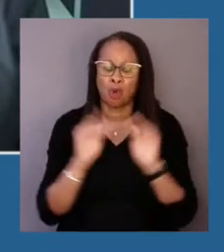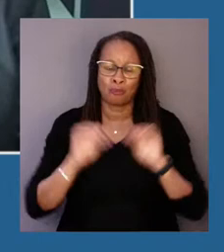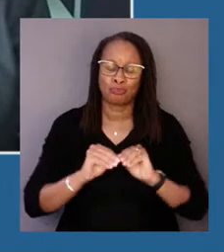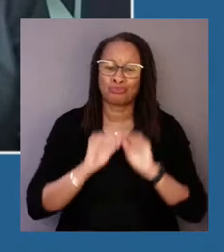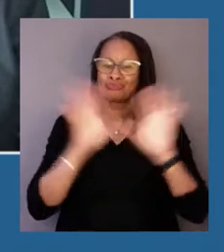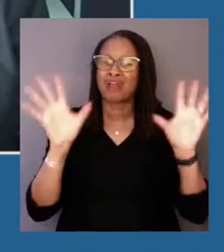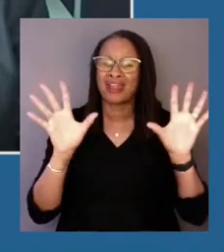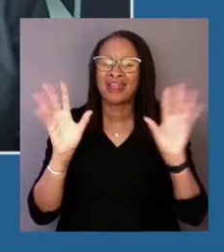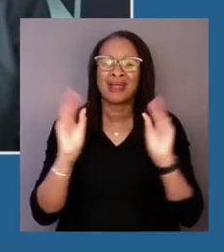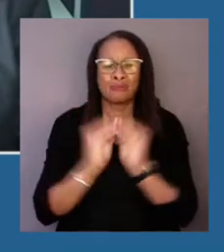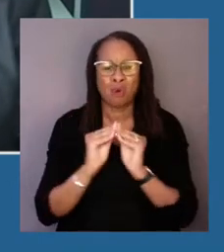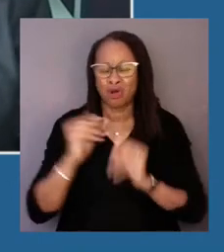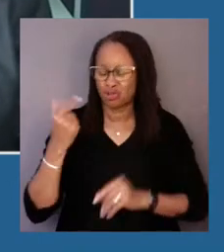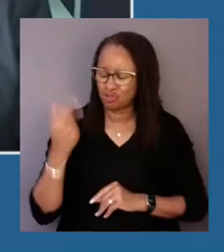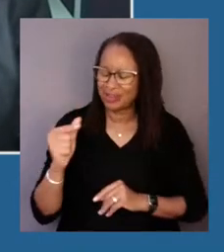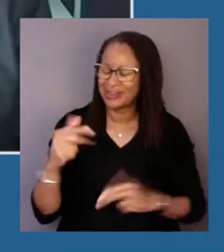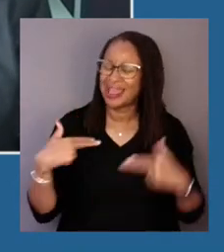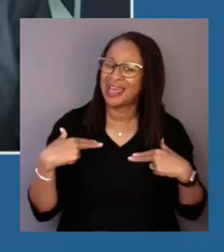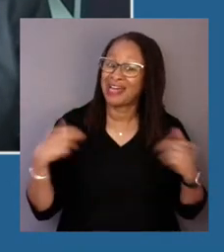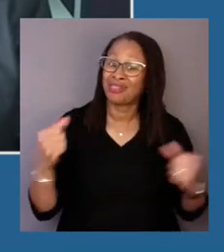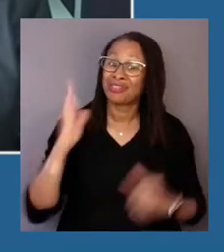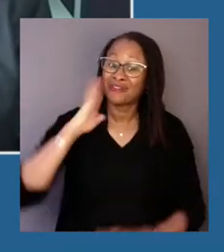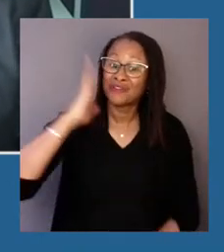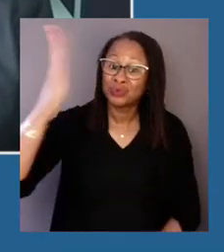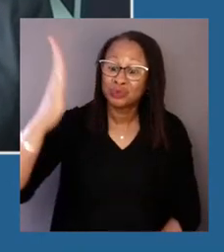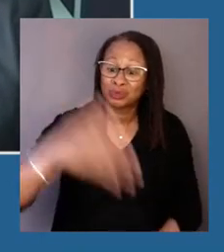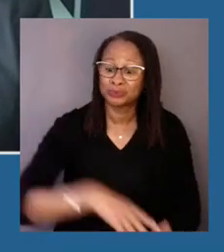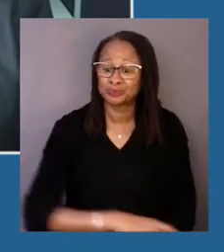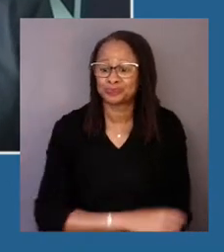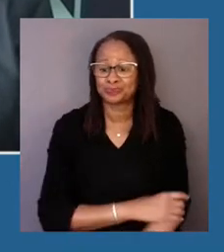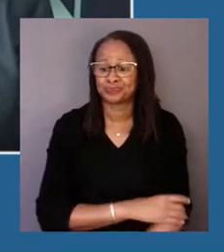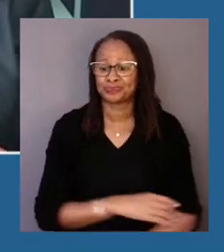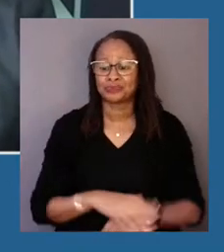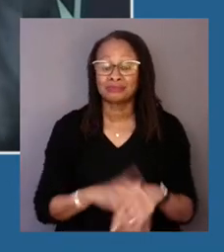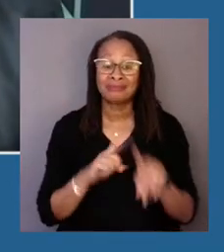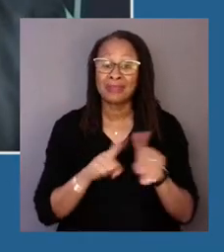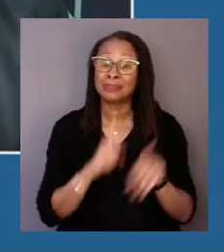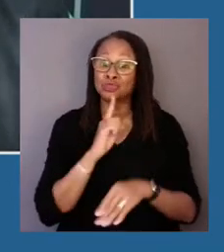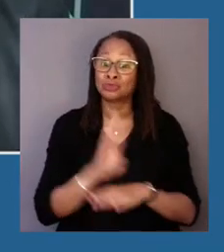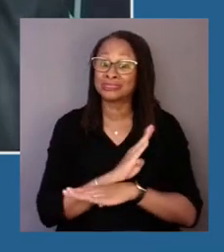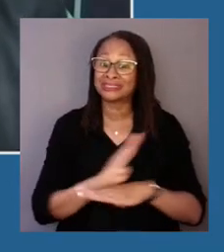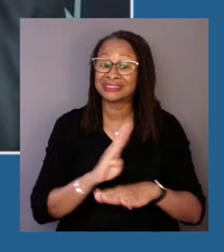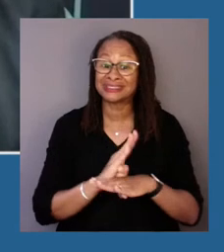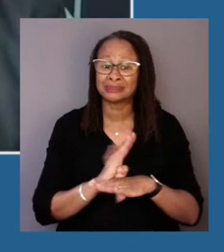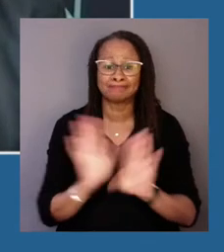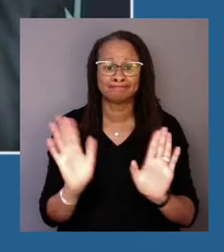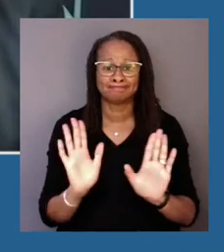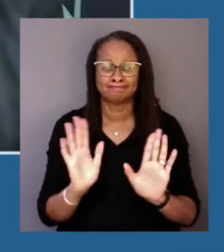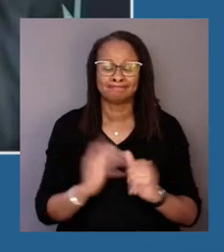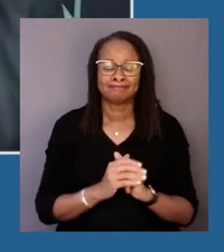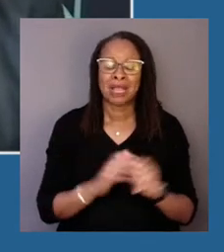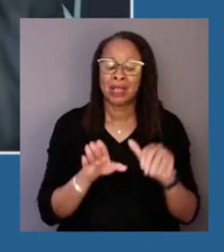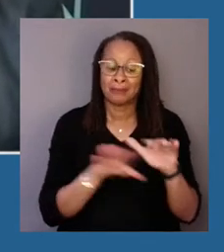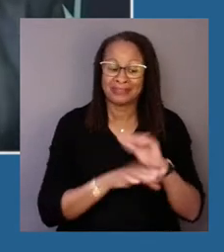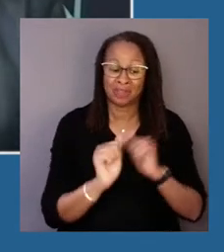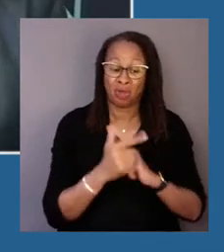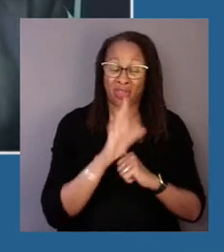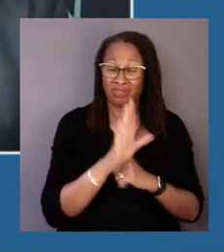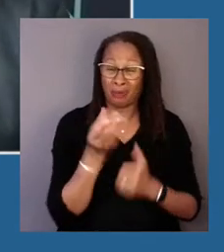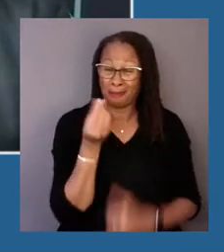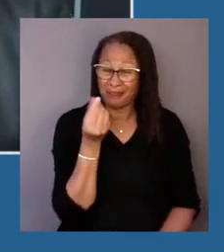green and a healthy future. In fact, essentially all of their capital is